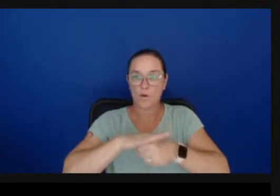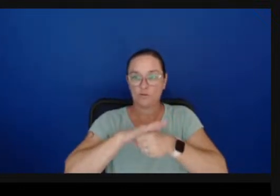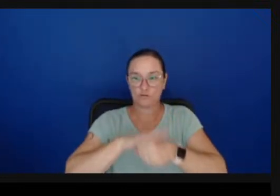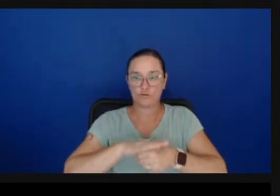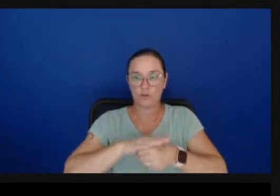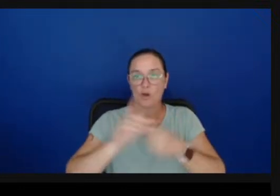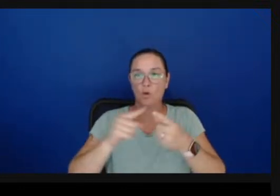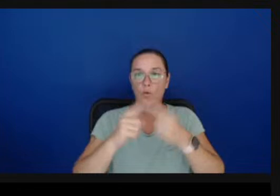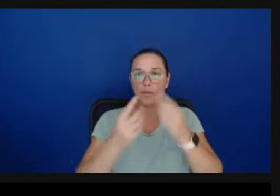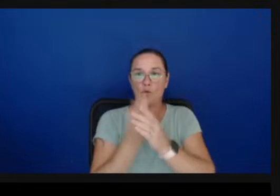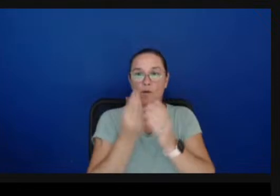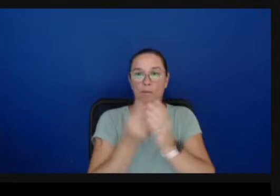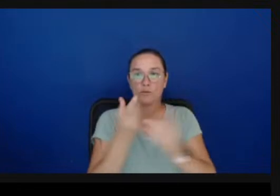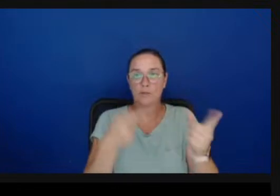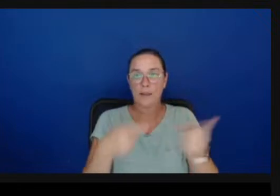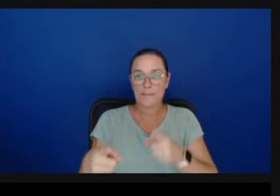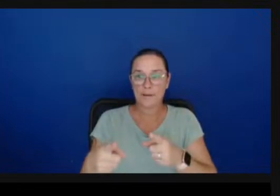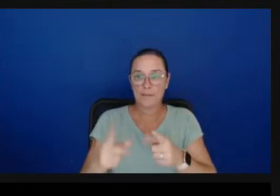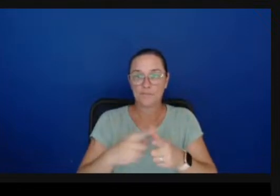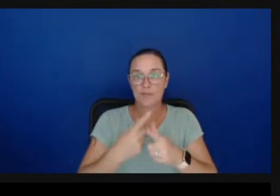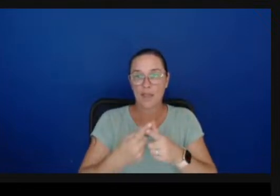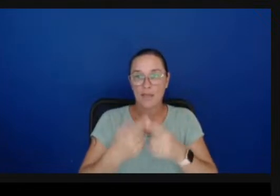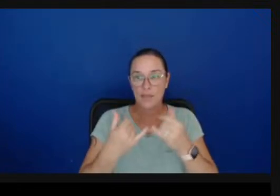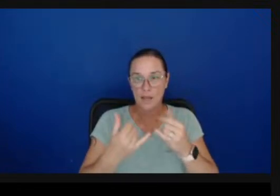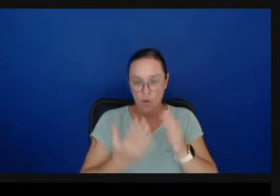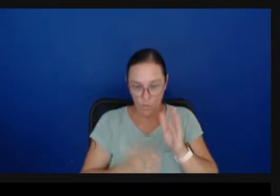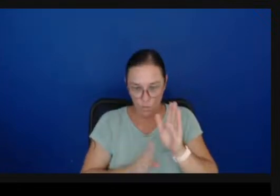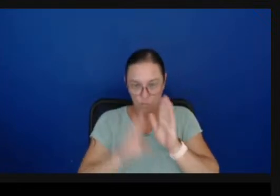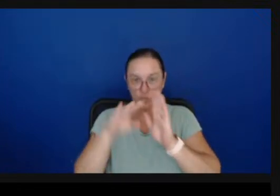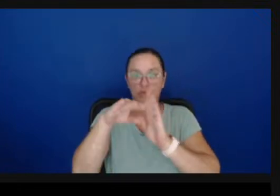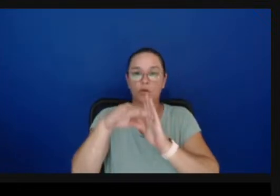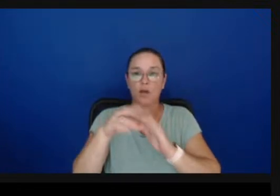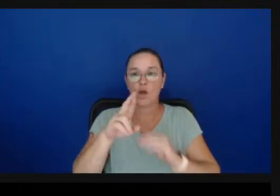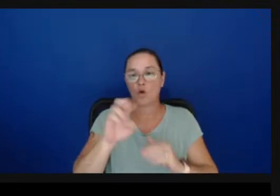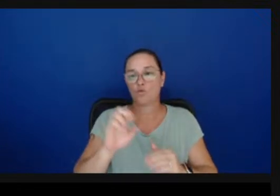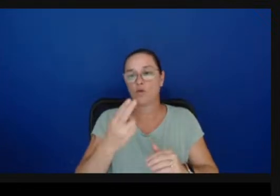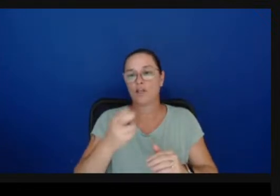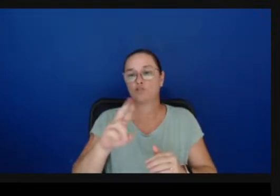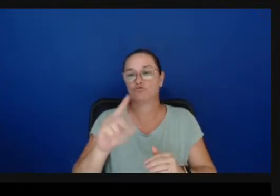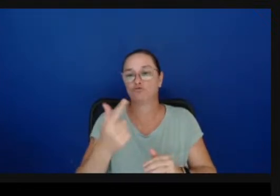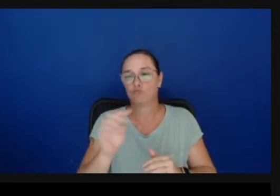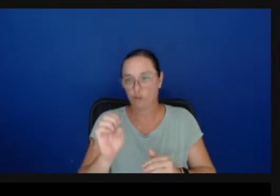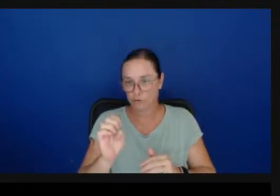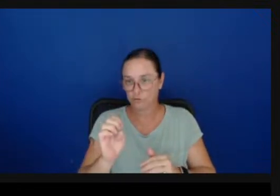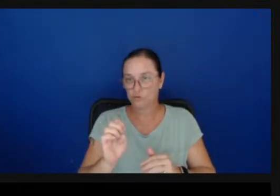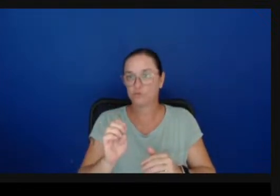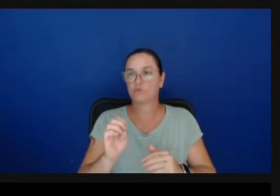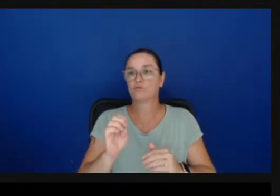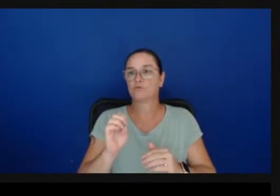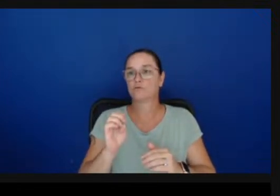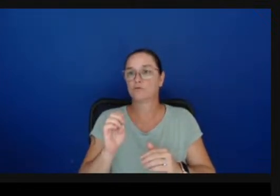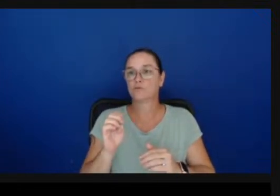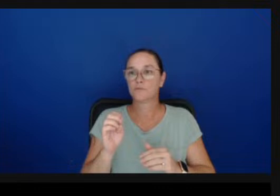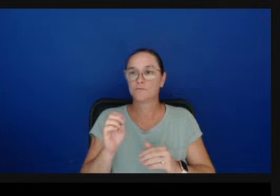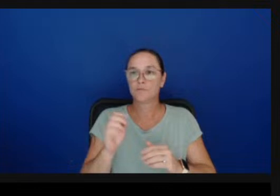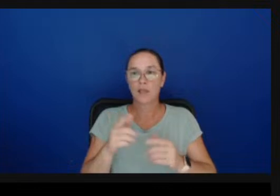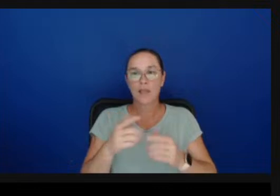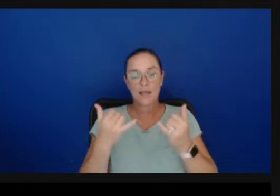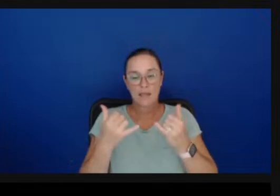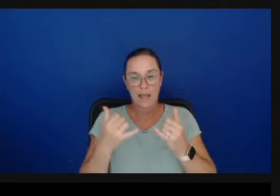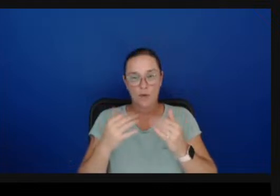eruption was being fed, and then a recharge of that area that began to slow and seems to have leveled